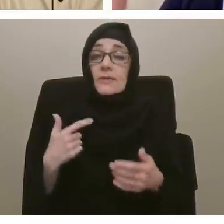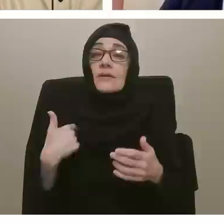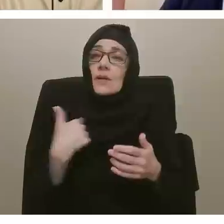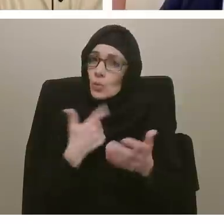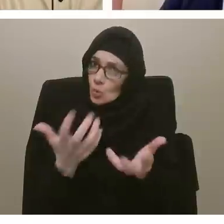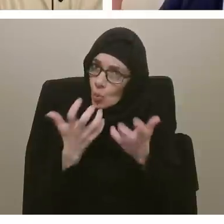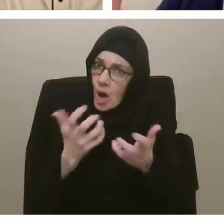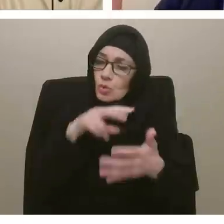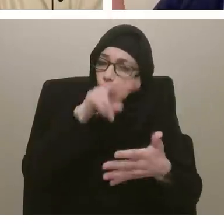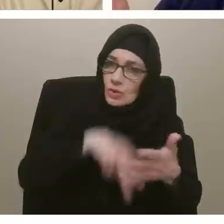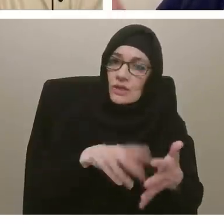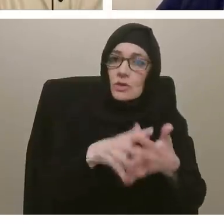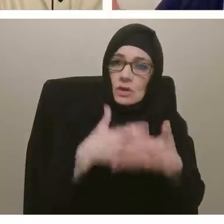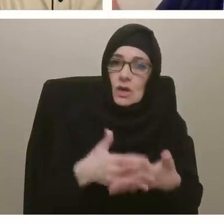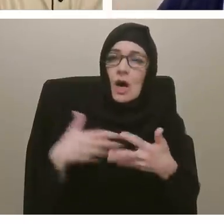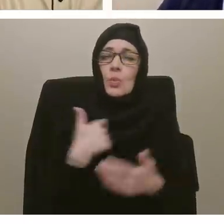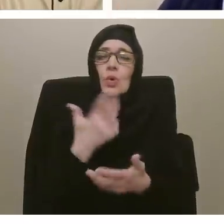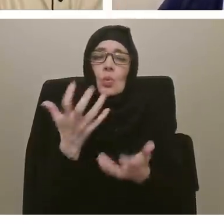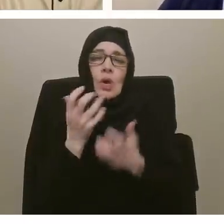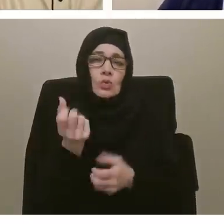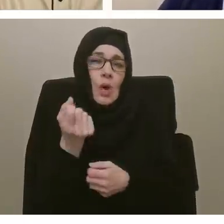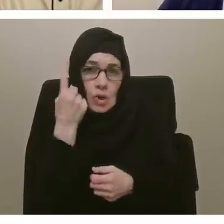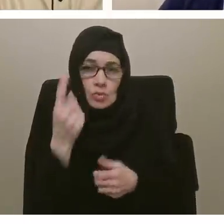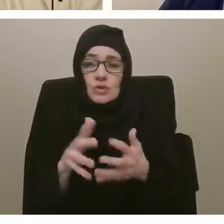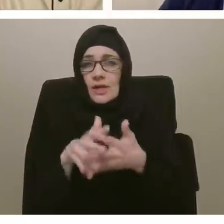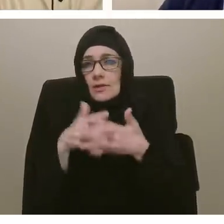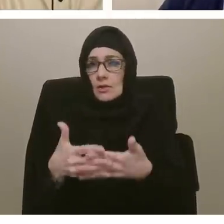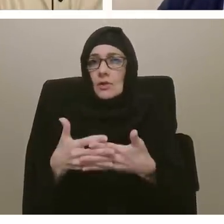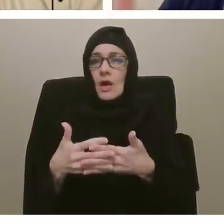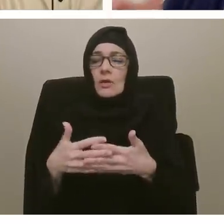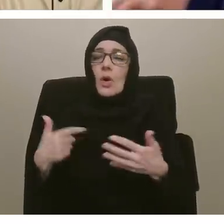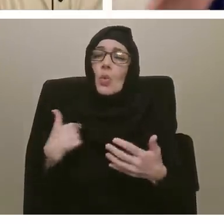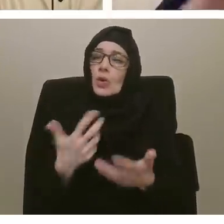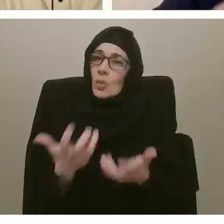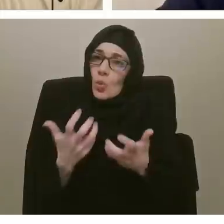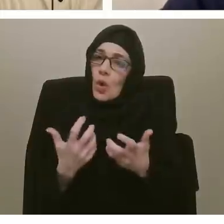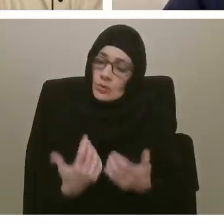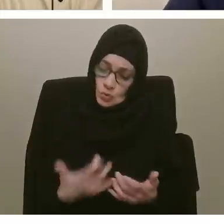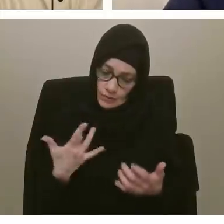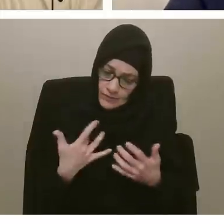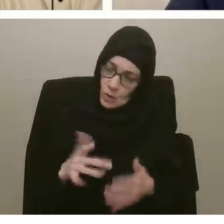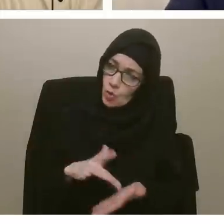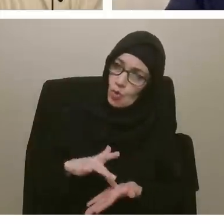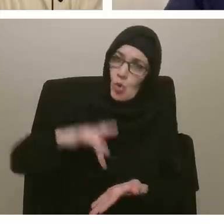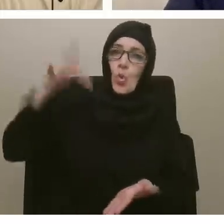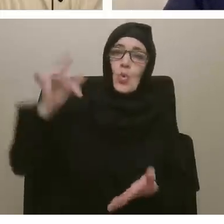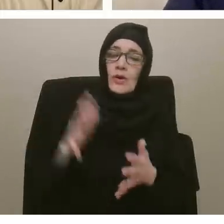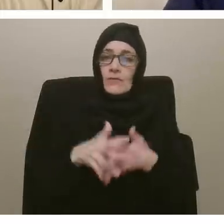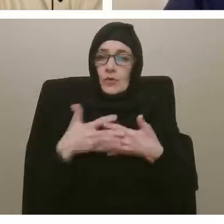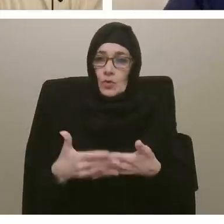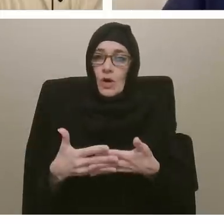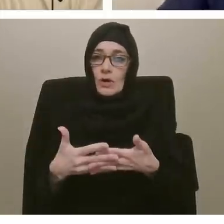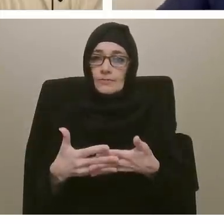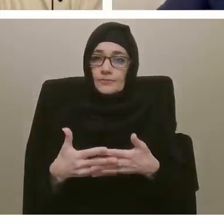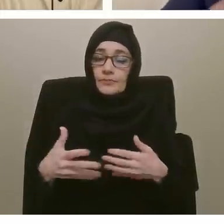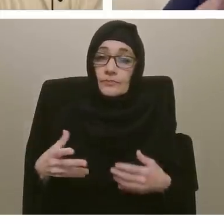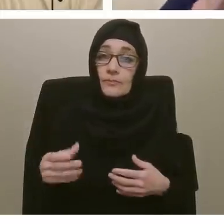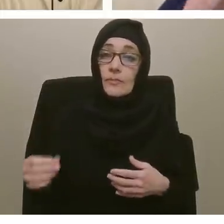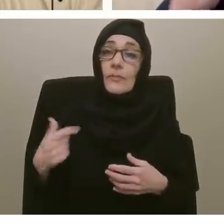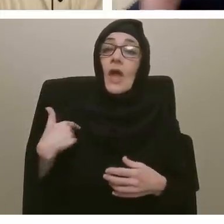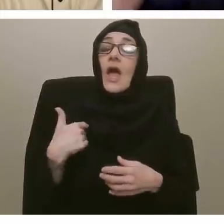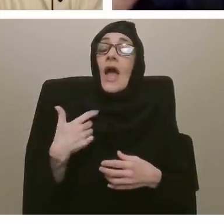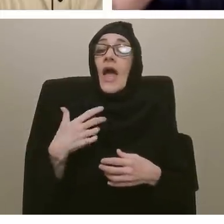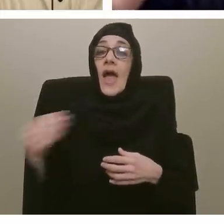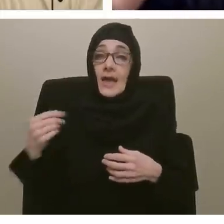to understand the Qur'an. We want to revel in the glory of the Qur'an. And not only in the book of Allah that is revealed to us, the sacred text, but we want to